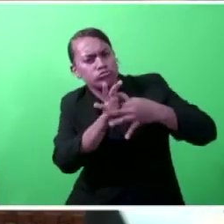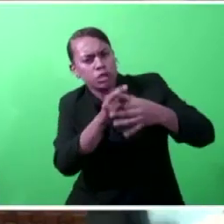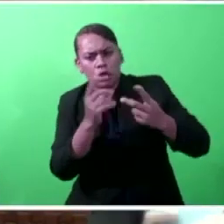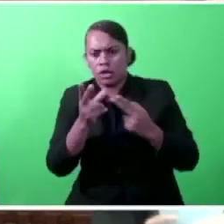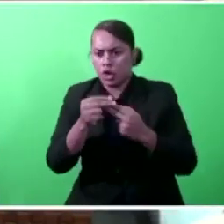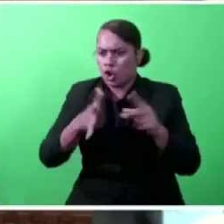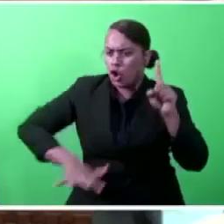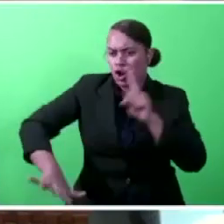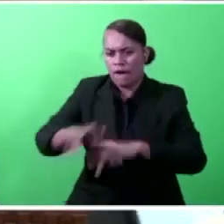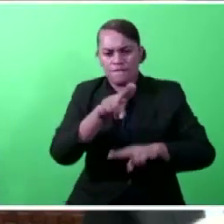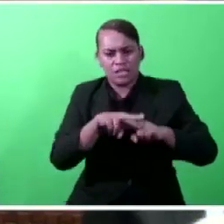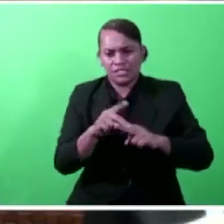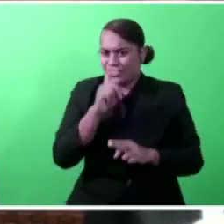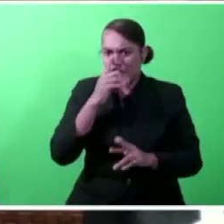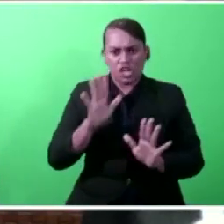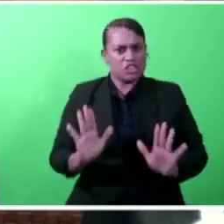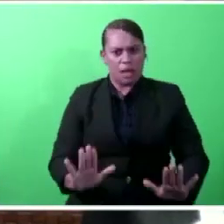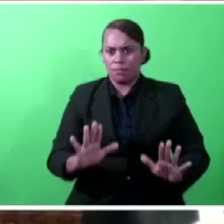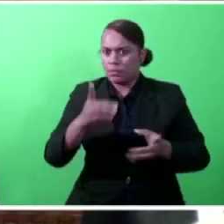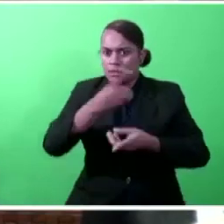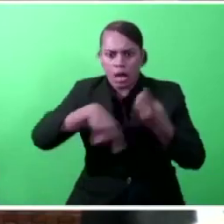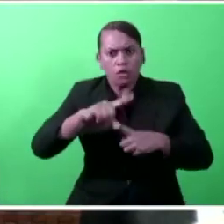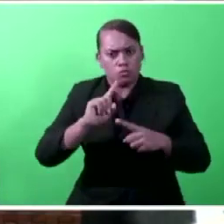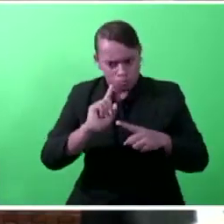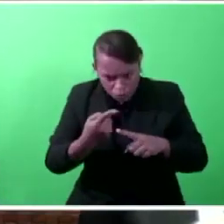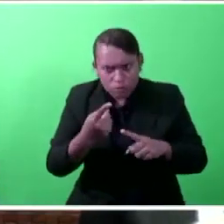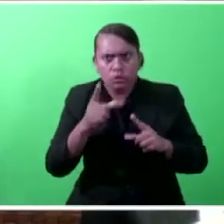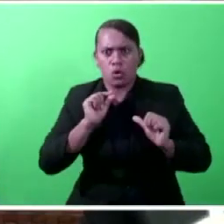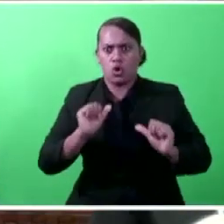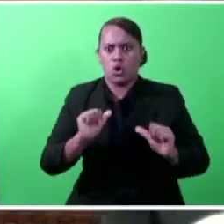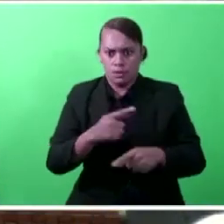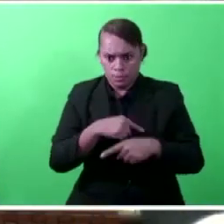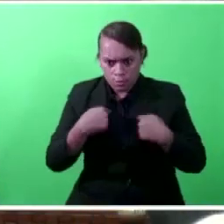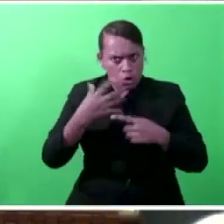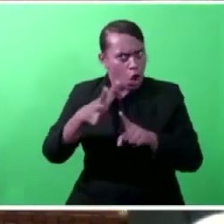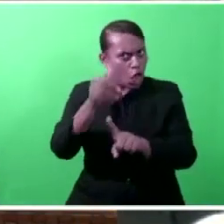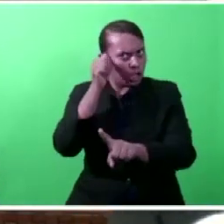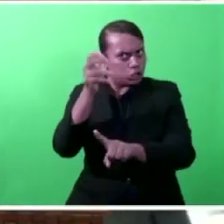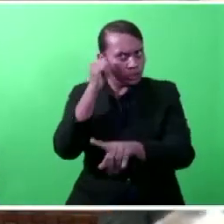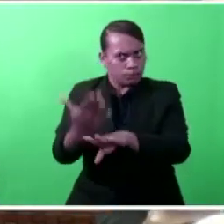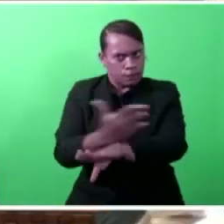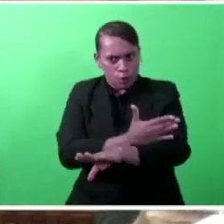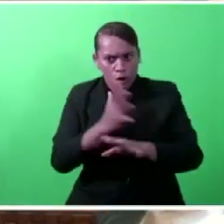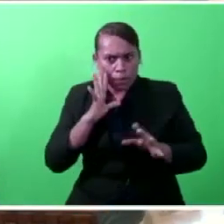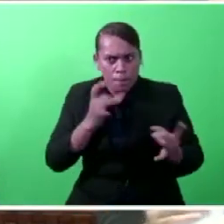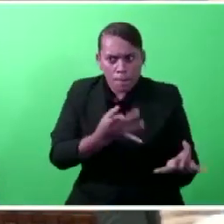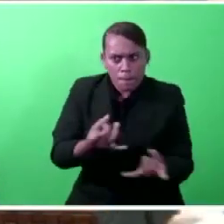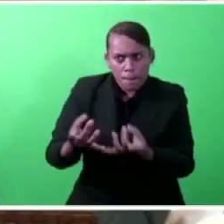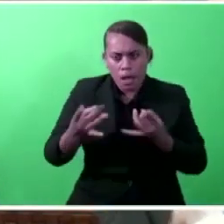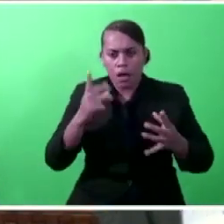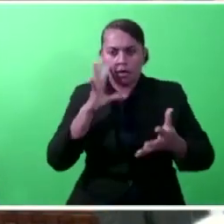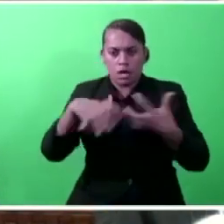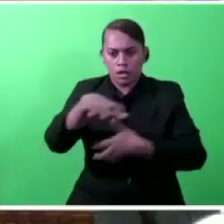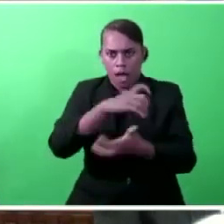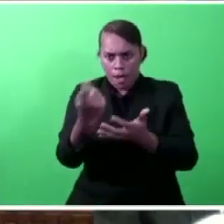stop natural disasters, but we can only arm ourselves with knowledge so that many lives would not have to be lost if there